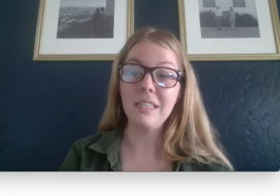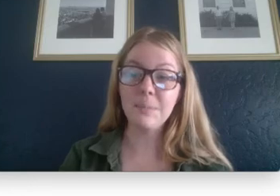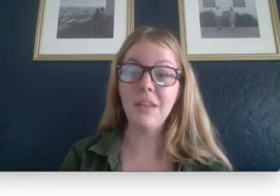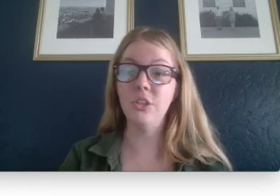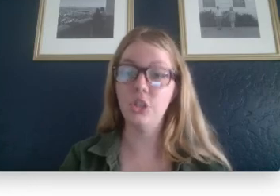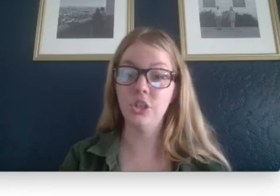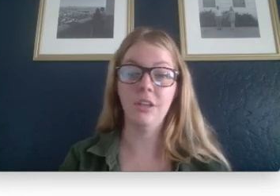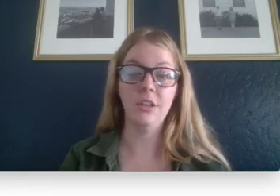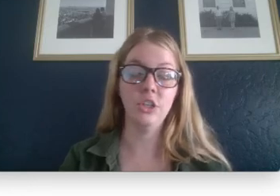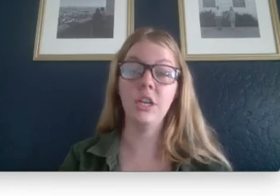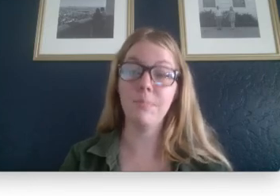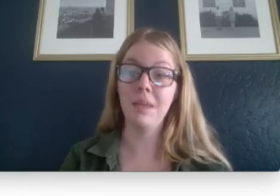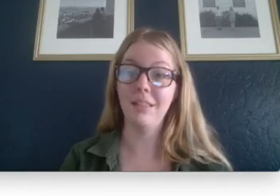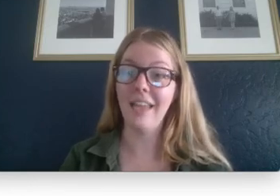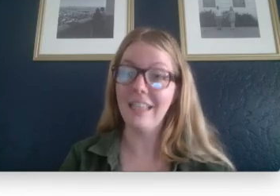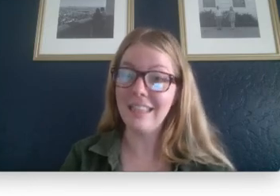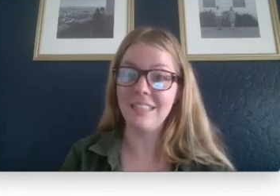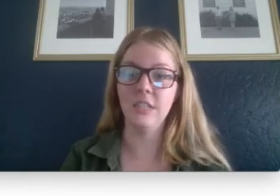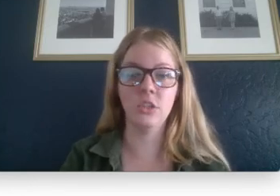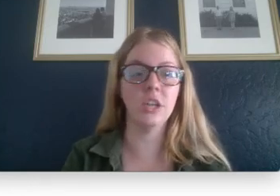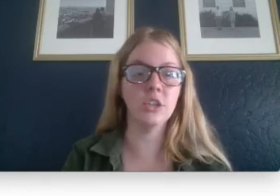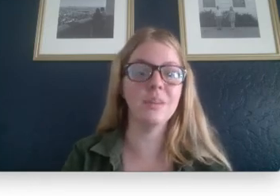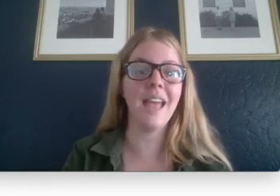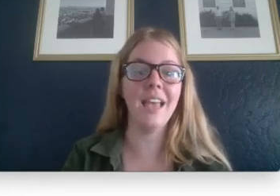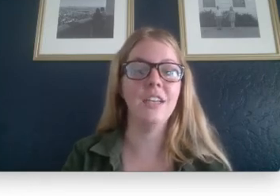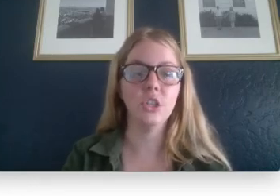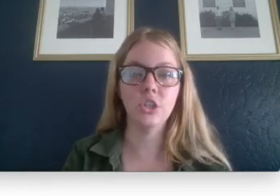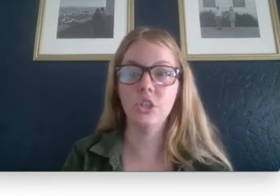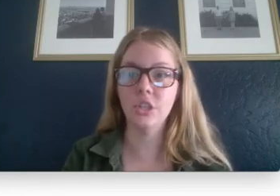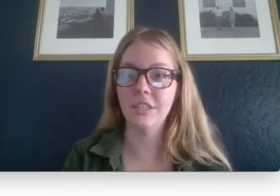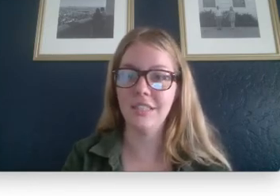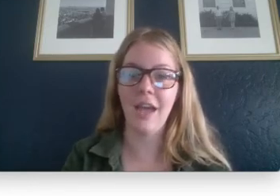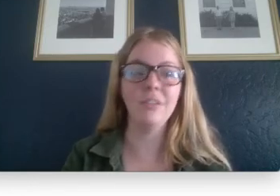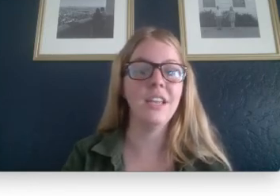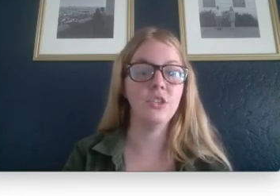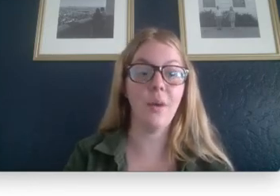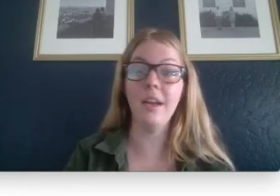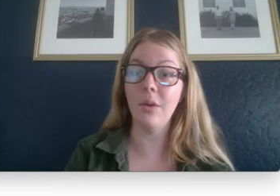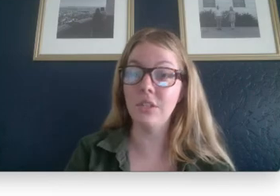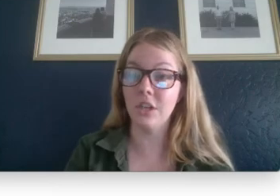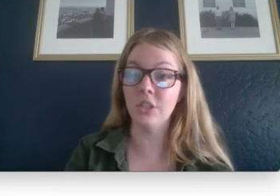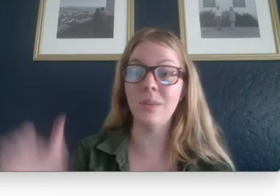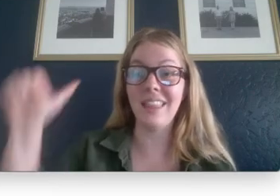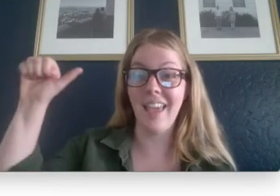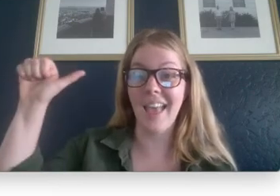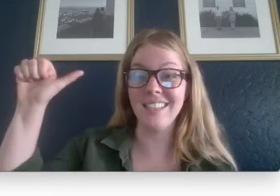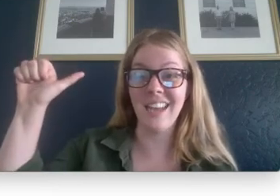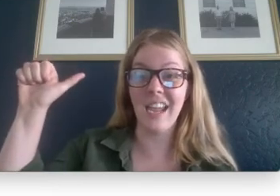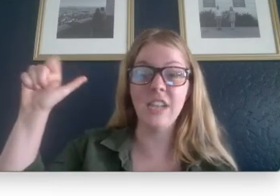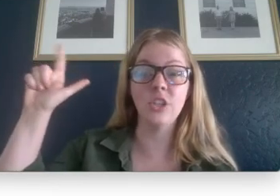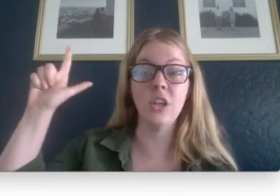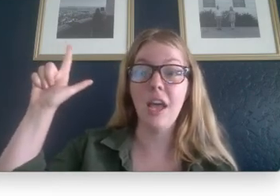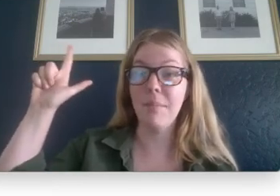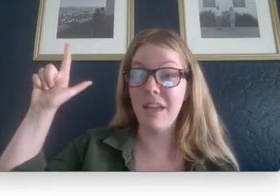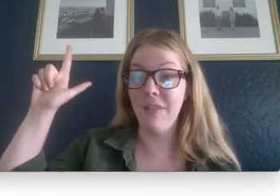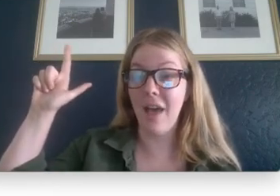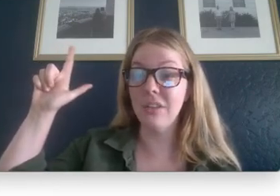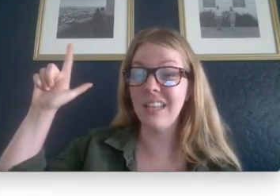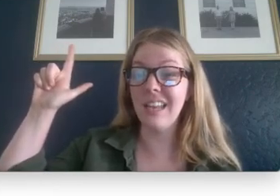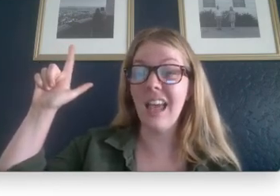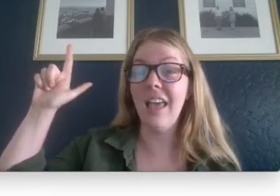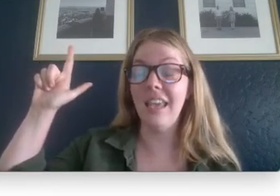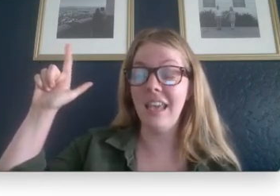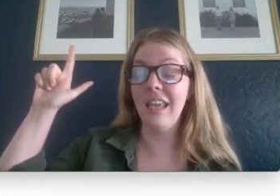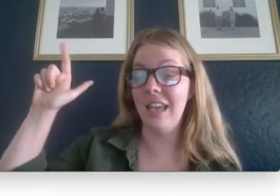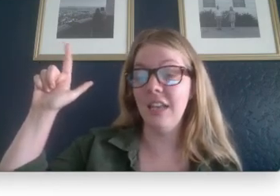We spell ship like this. It starts with that sh sound, so I know it starts with S and H. My vowel